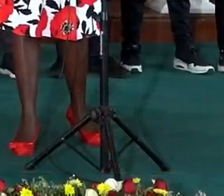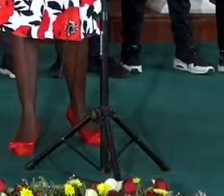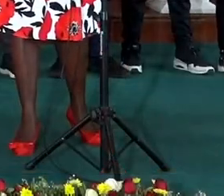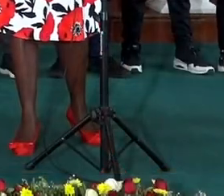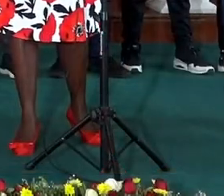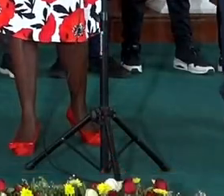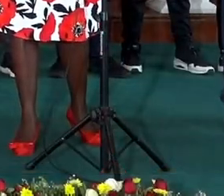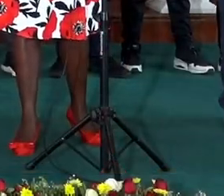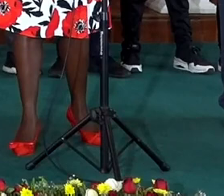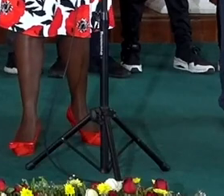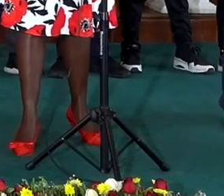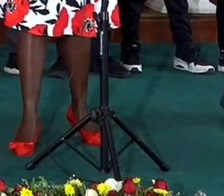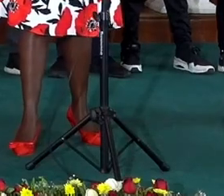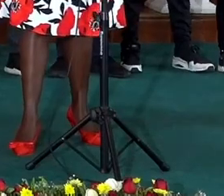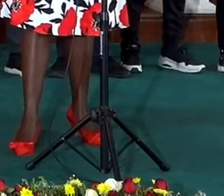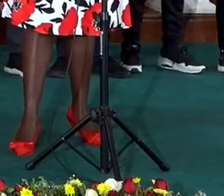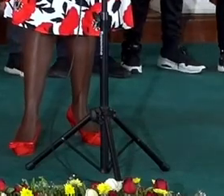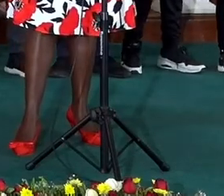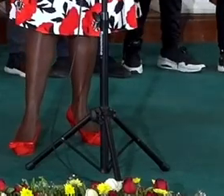coming. Come.